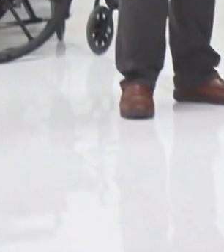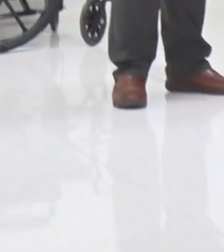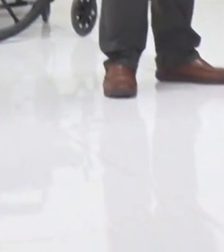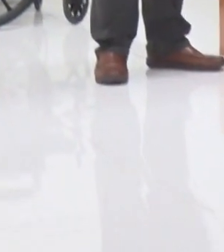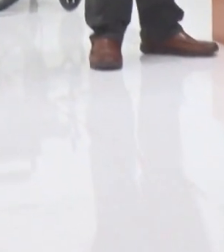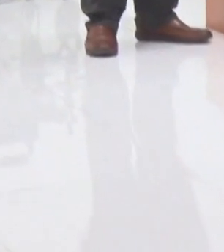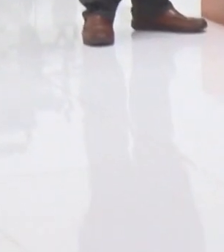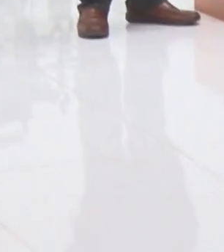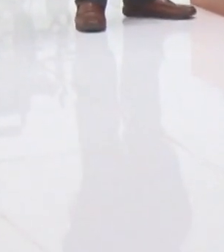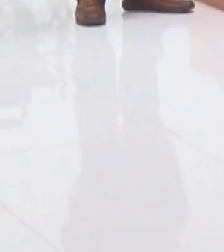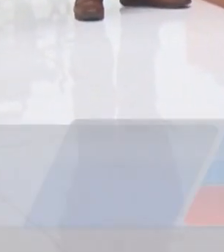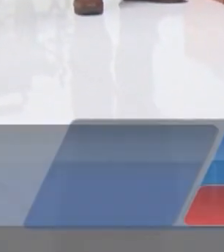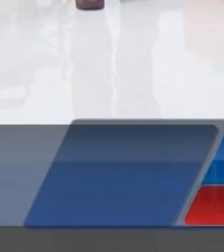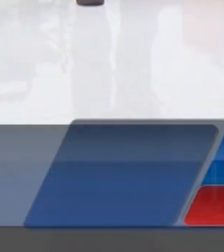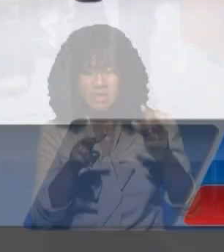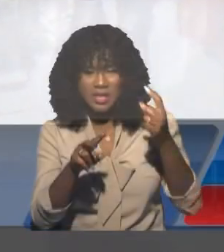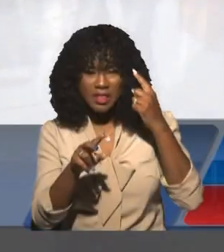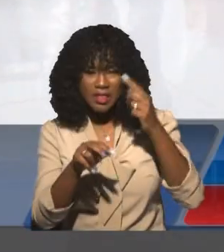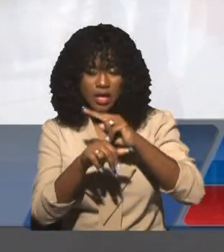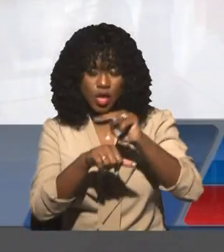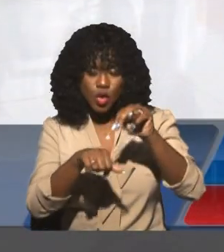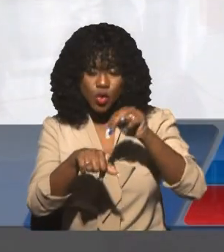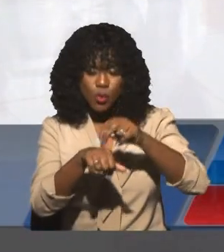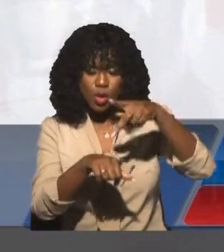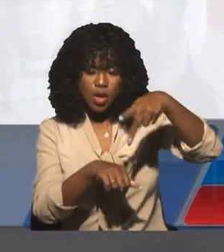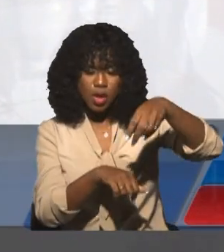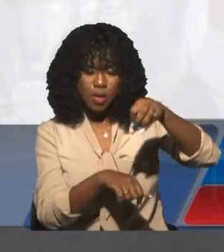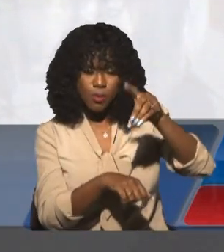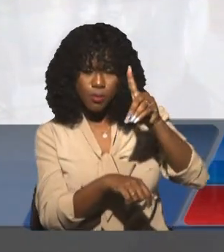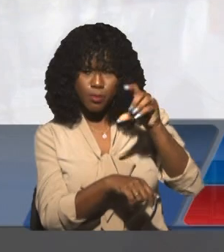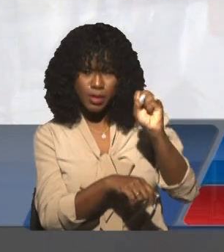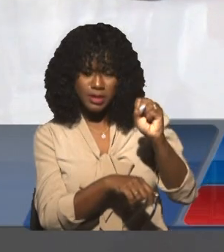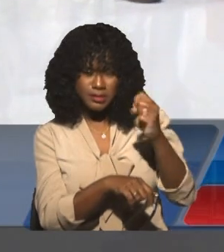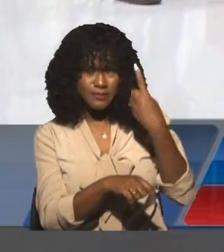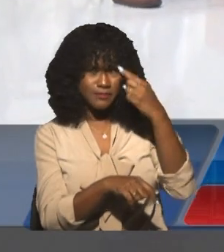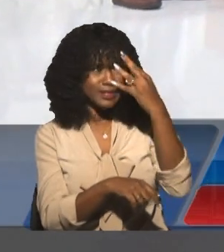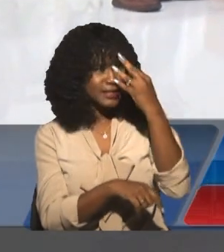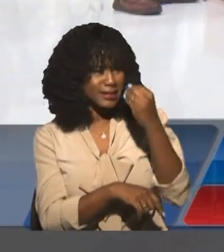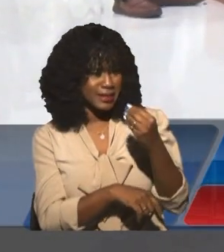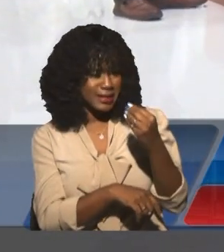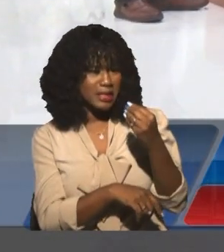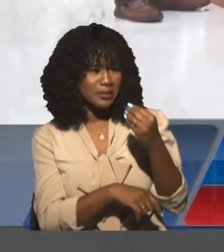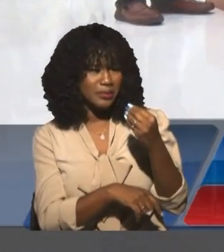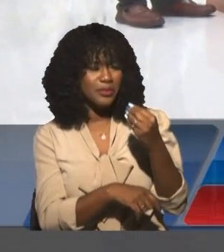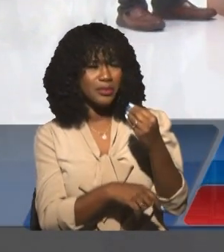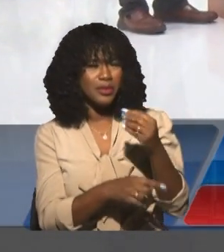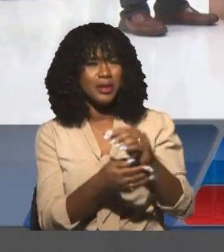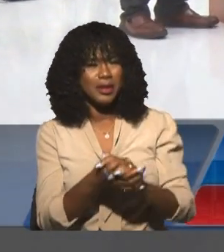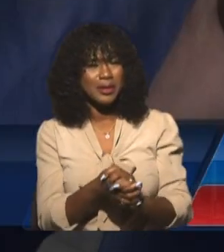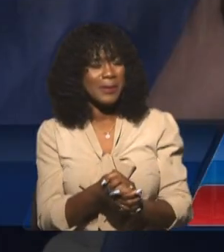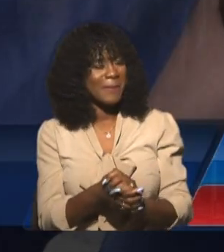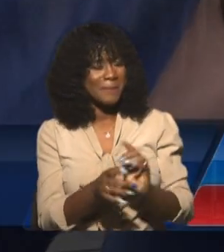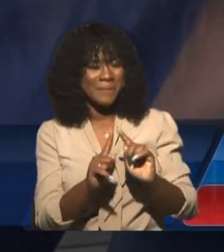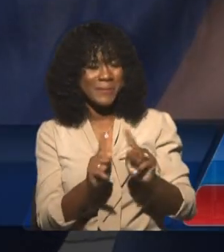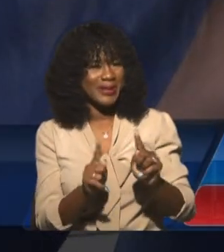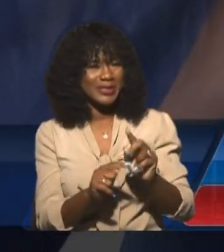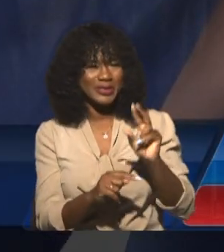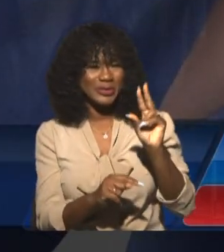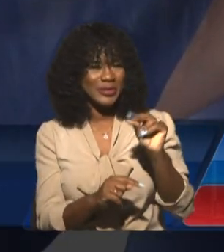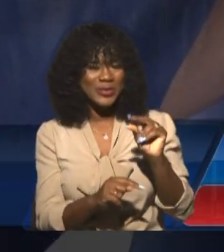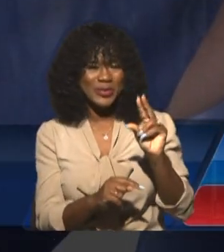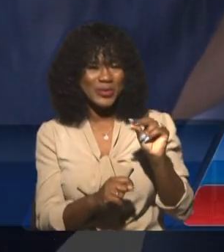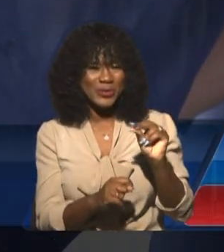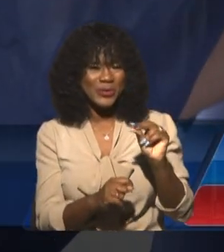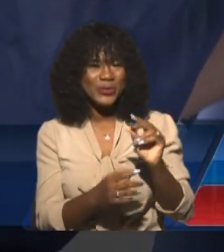At a glance, these may look like some normal pods perfect for catching some beauty sleep that may be able to reverse the aging process. But that's not